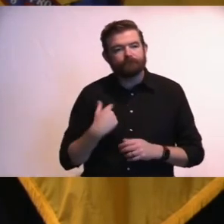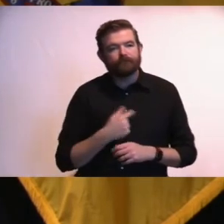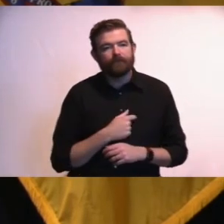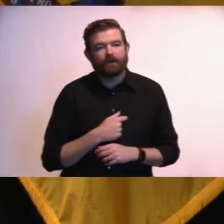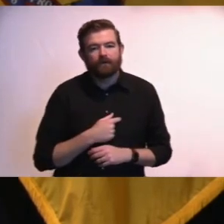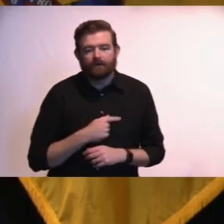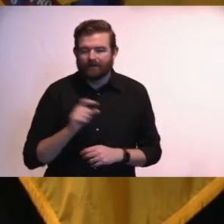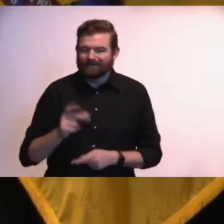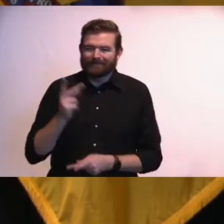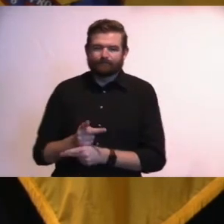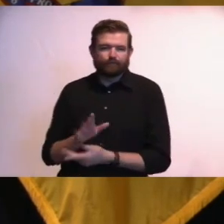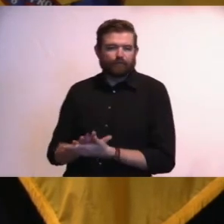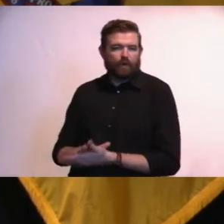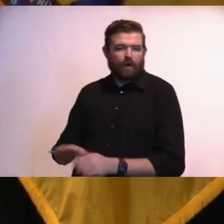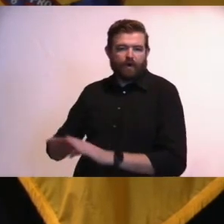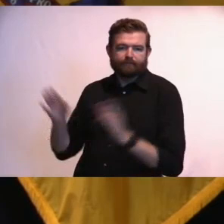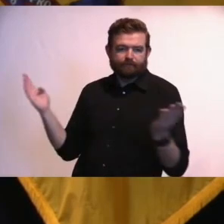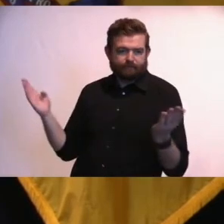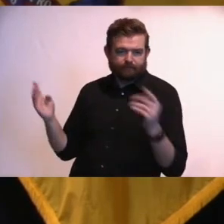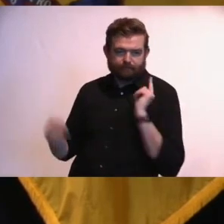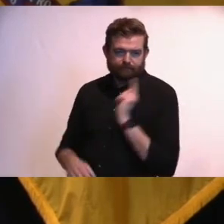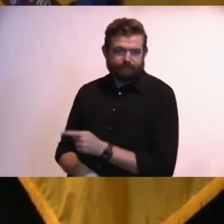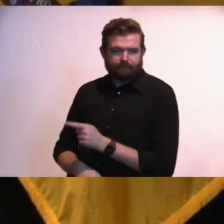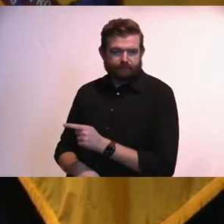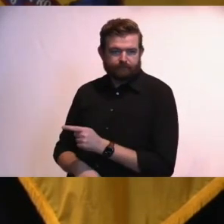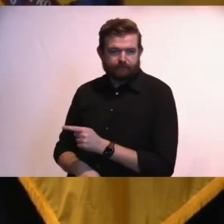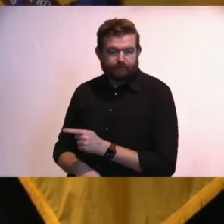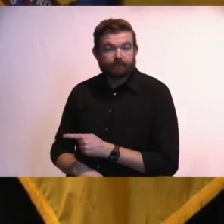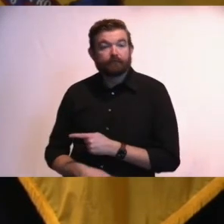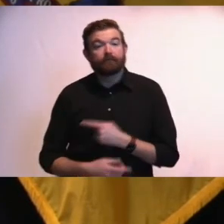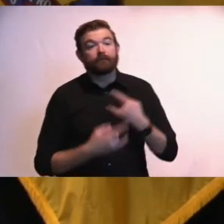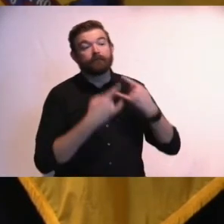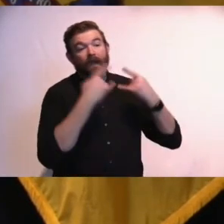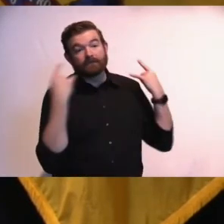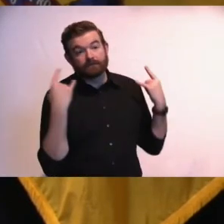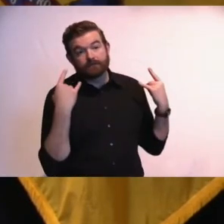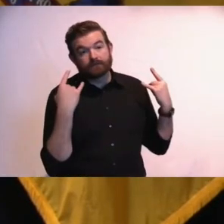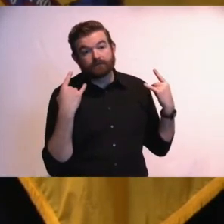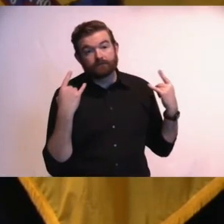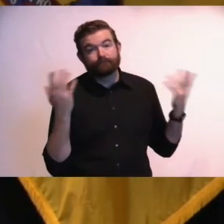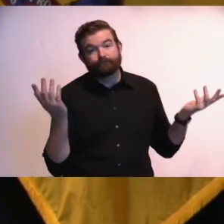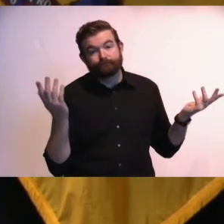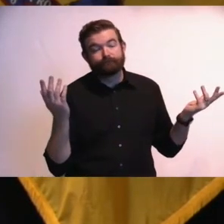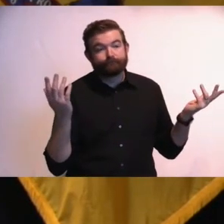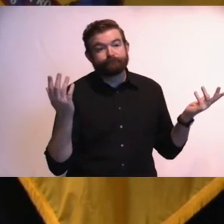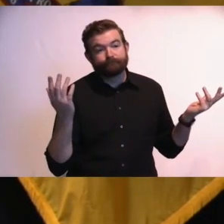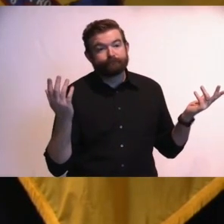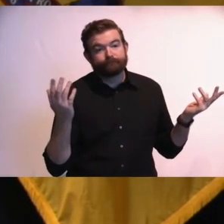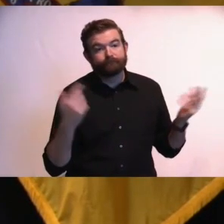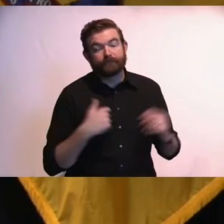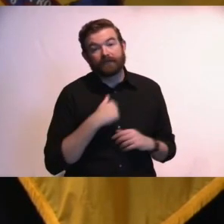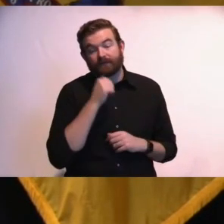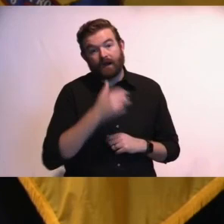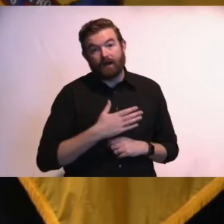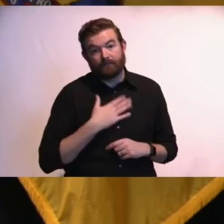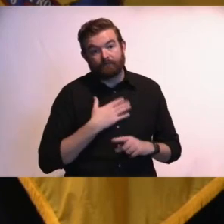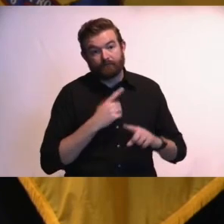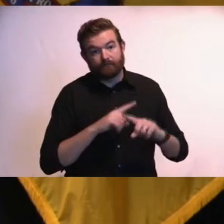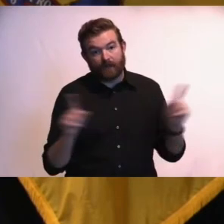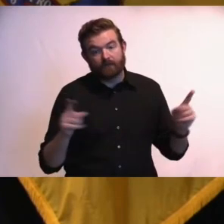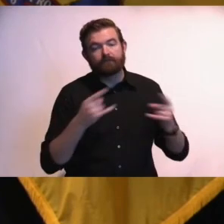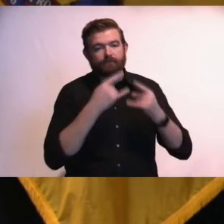costs. While that mask piece doesn't bring us any joy, we do know that it will get us to